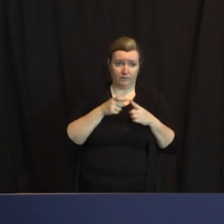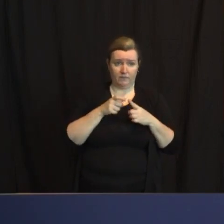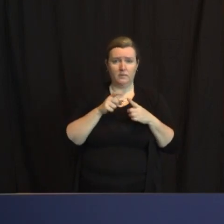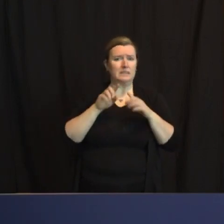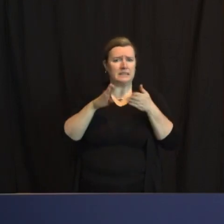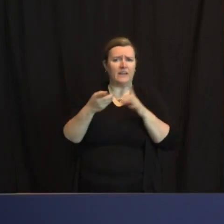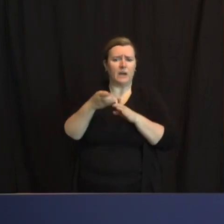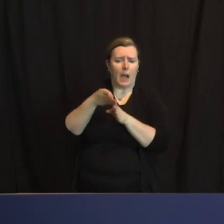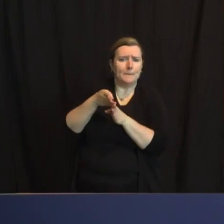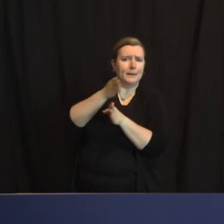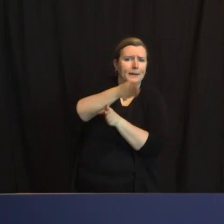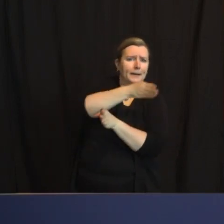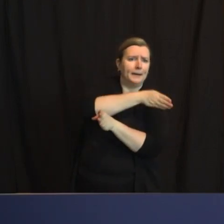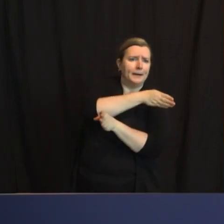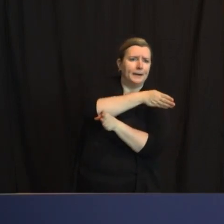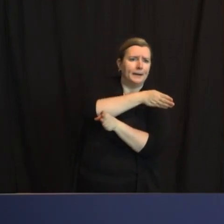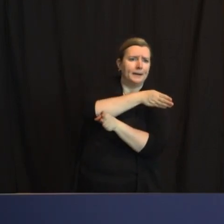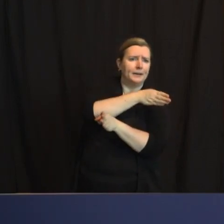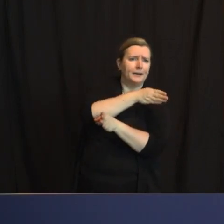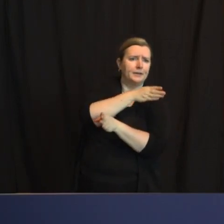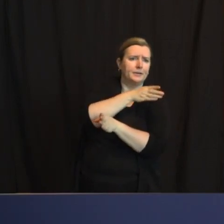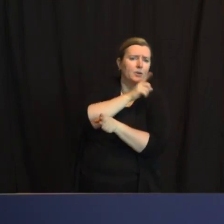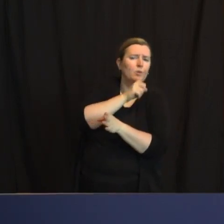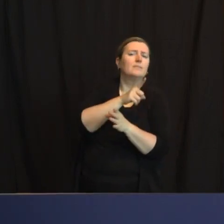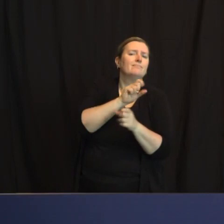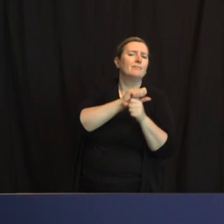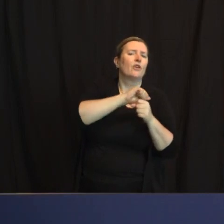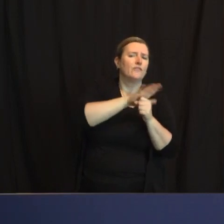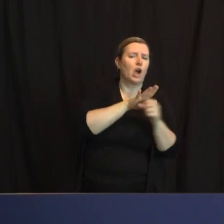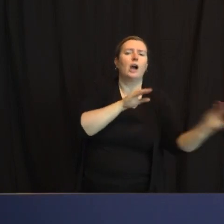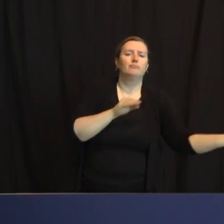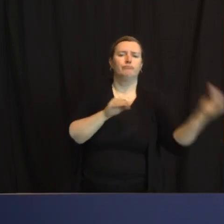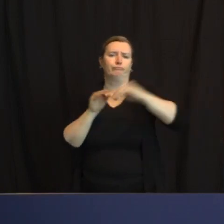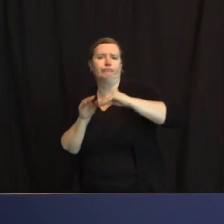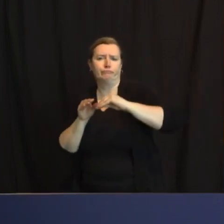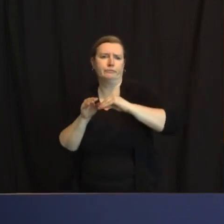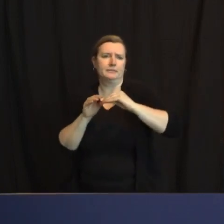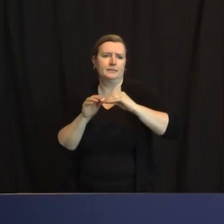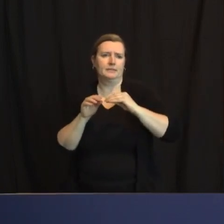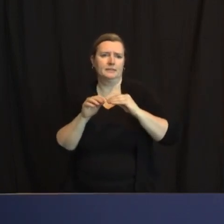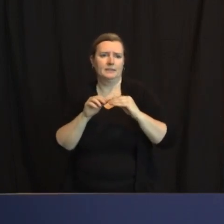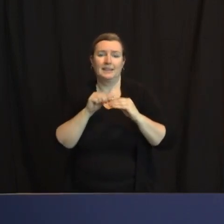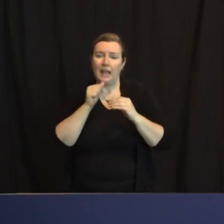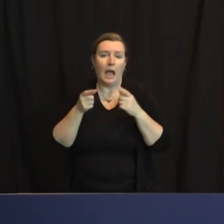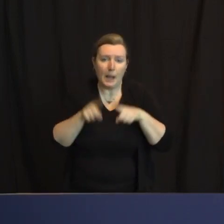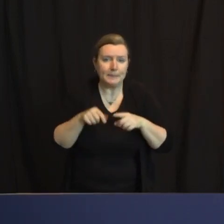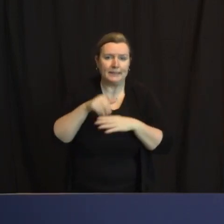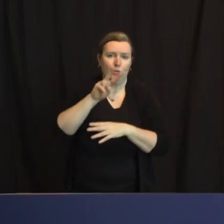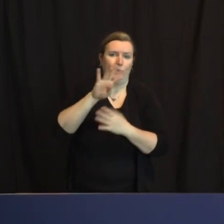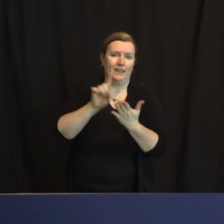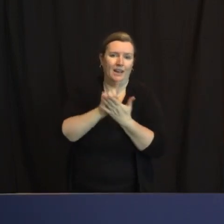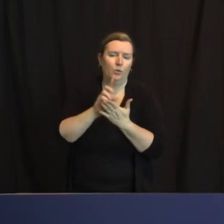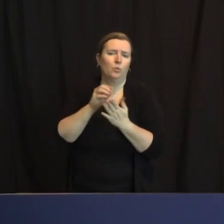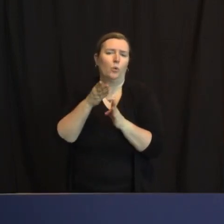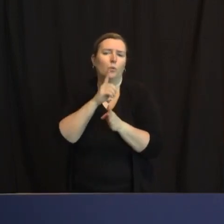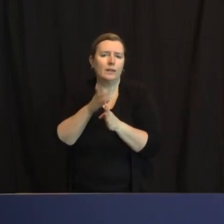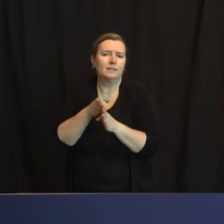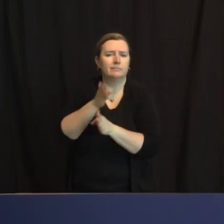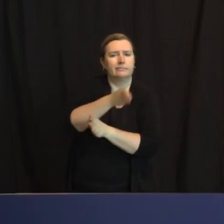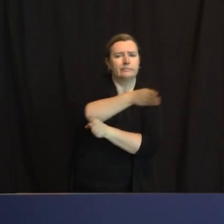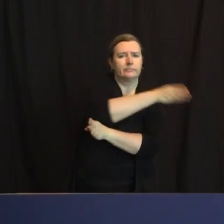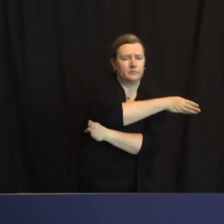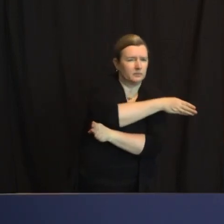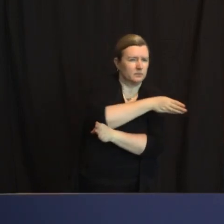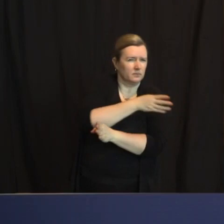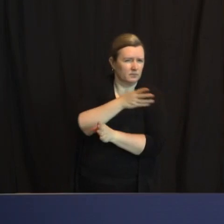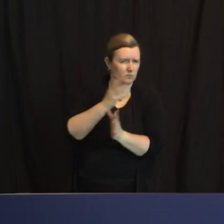to Judy and Ed. And I think we've been clear on this, that when we report, as we did today, 254 fatalities, I'll